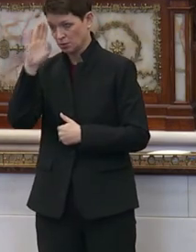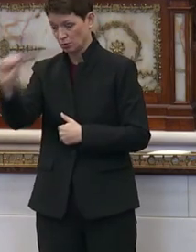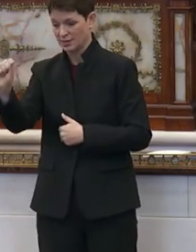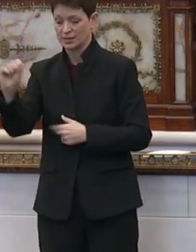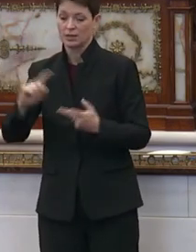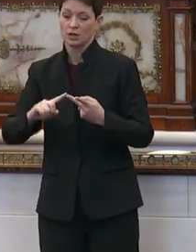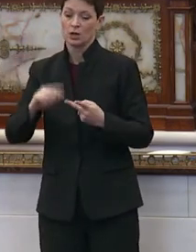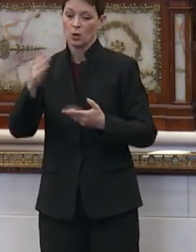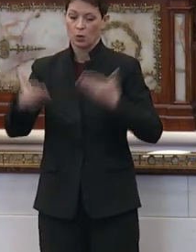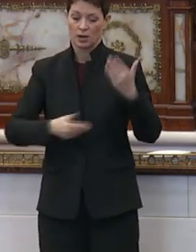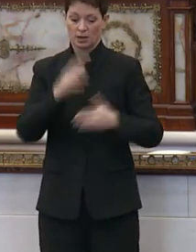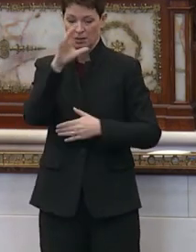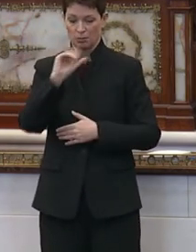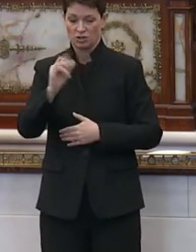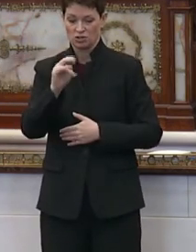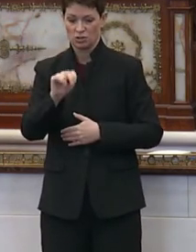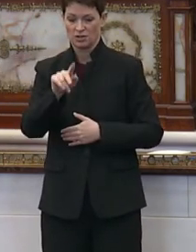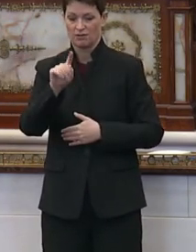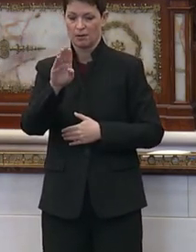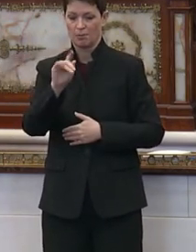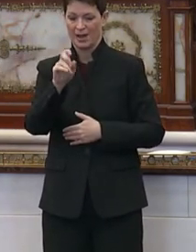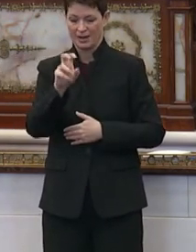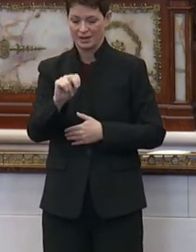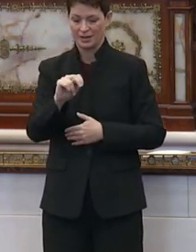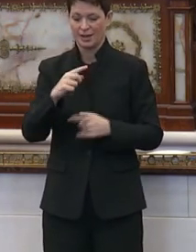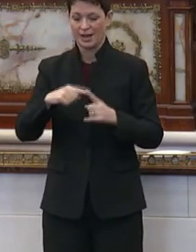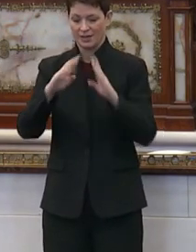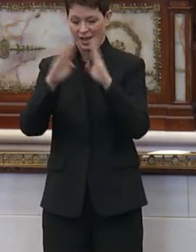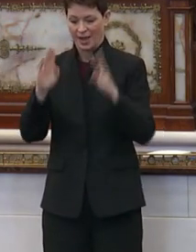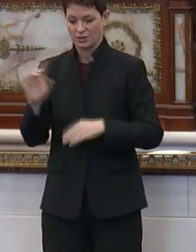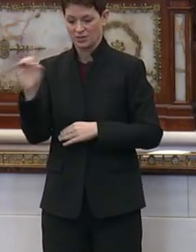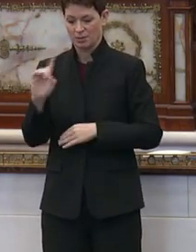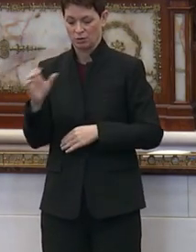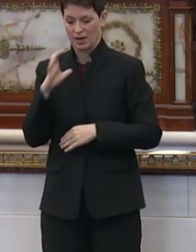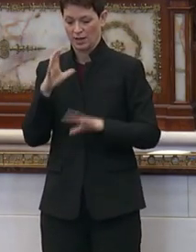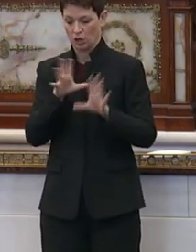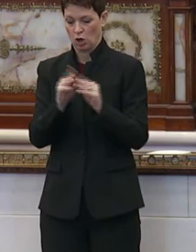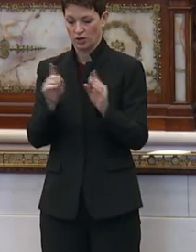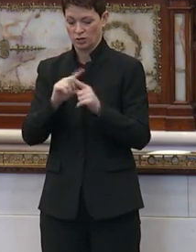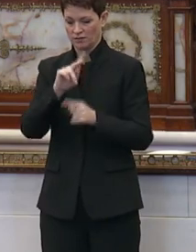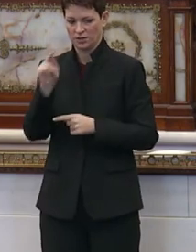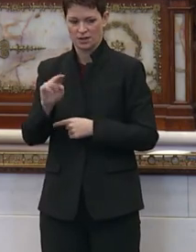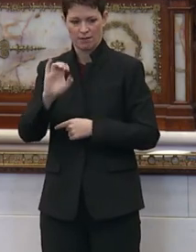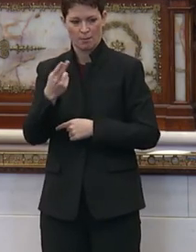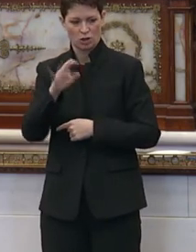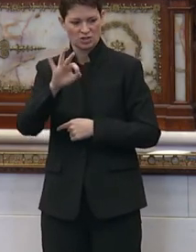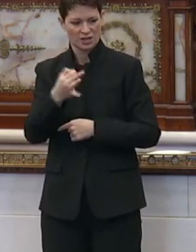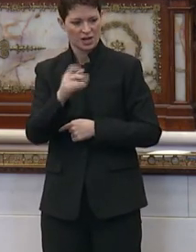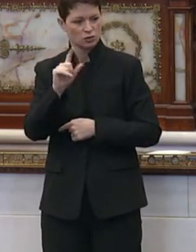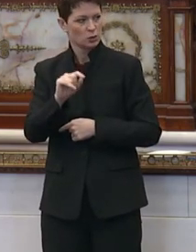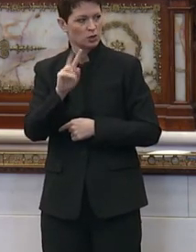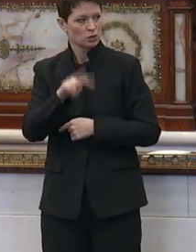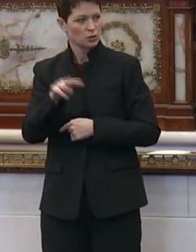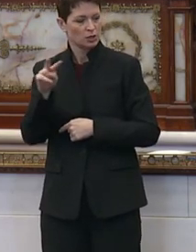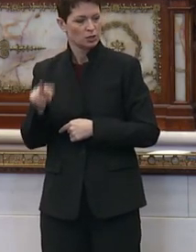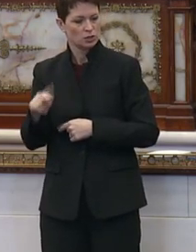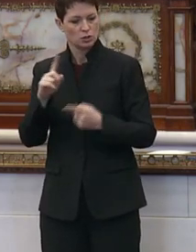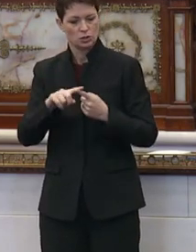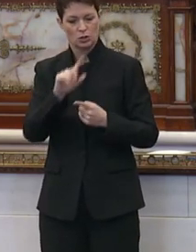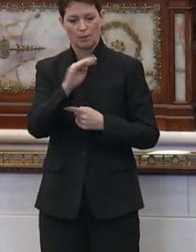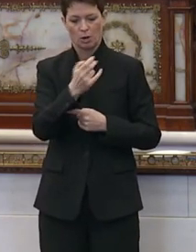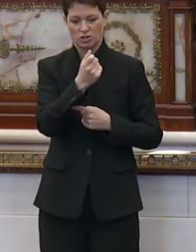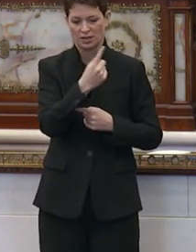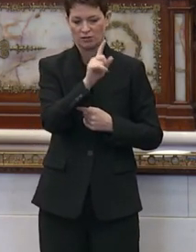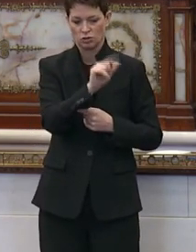A resolution welcoming President Joseph R. Biden and the House Democratic Caucus to Philadelphia on March 9, 2022 to